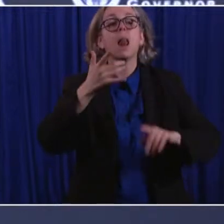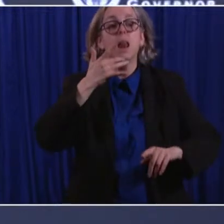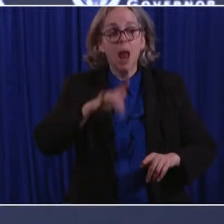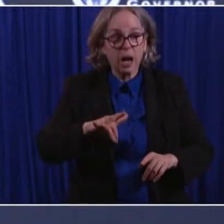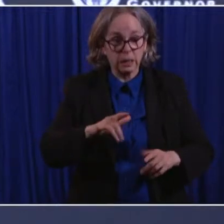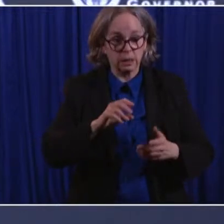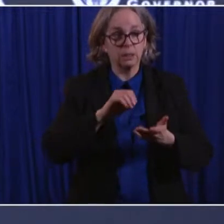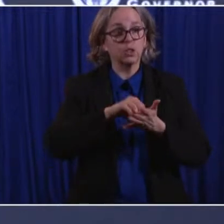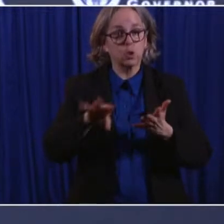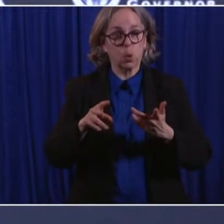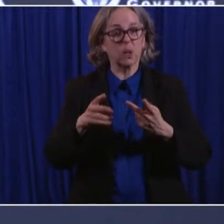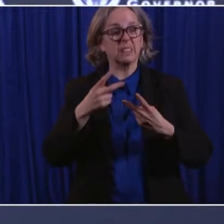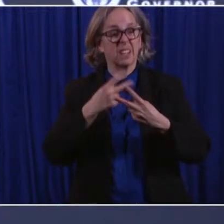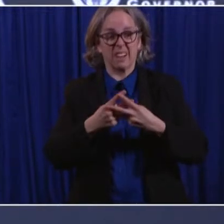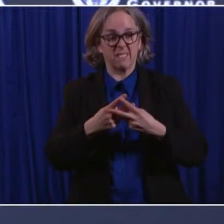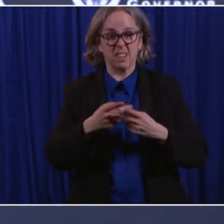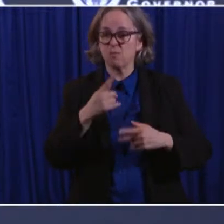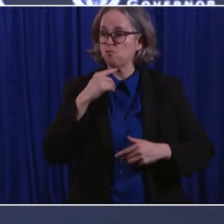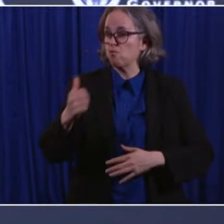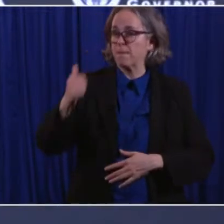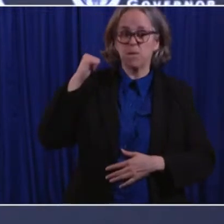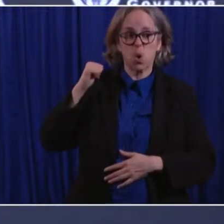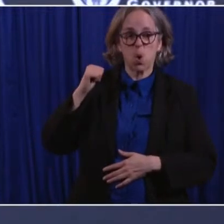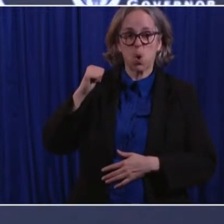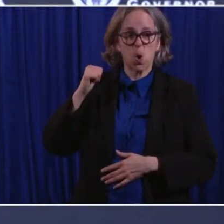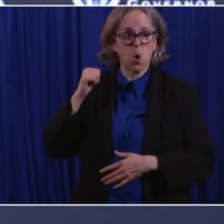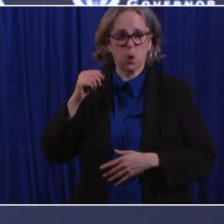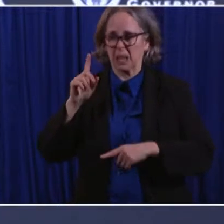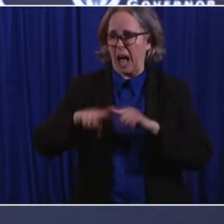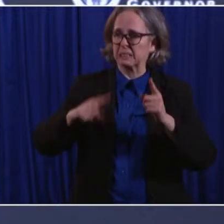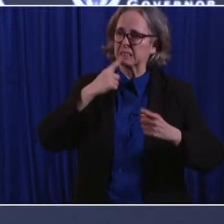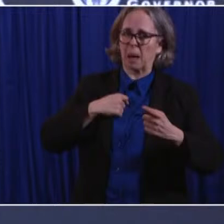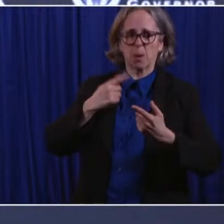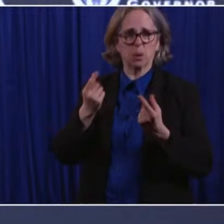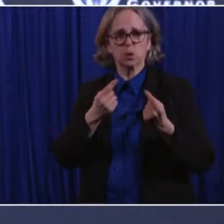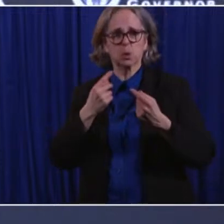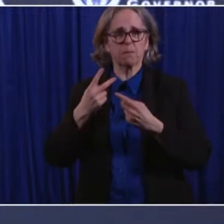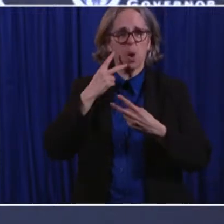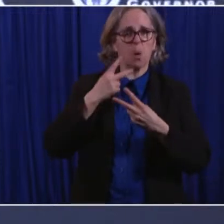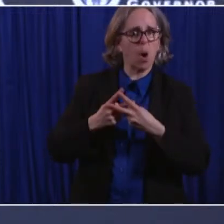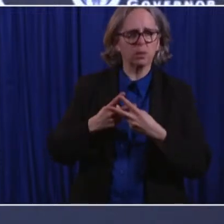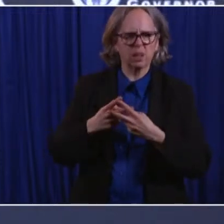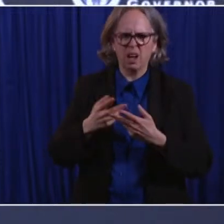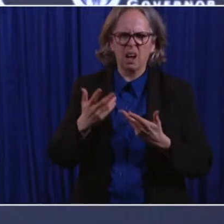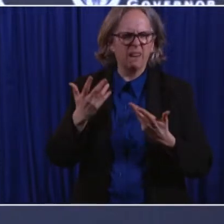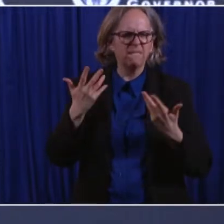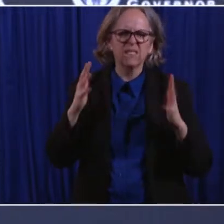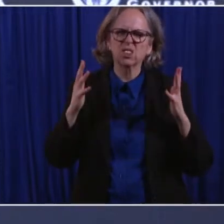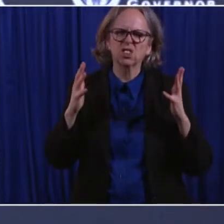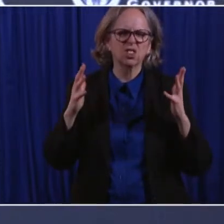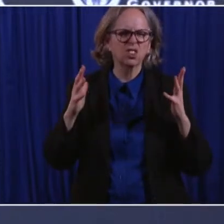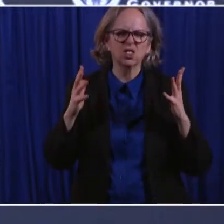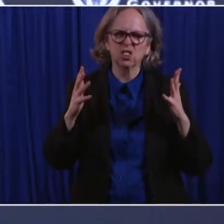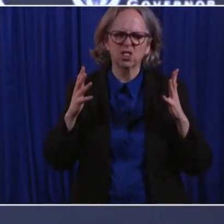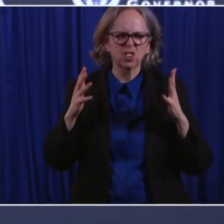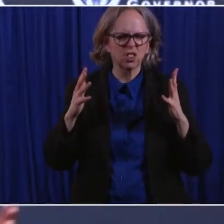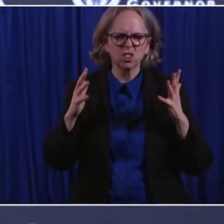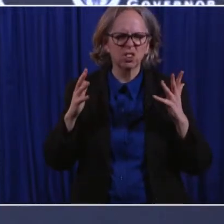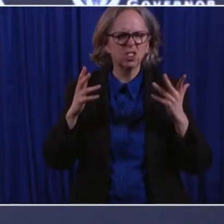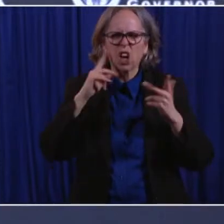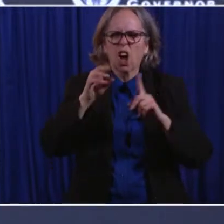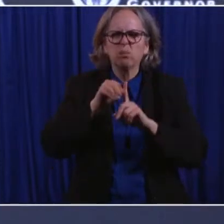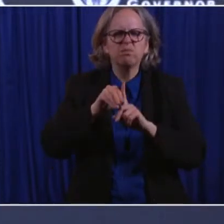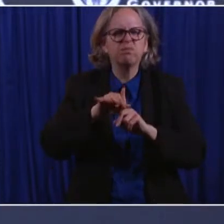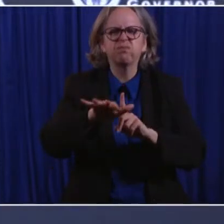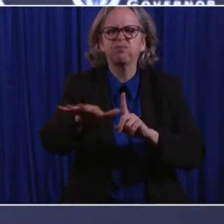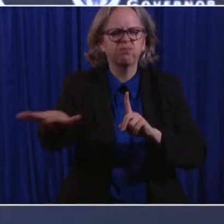hey, you don't have any authority, we're not going to quarantine, they could have, and if they'd turned out they had it, they could have spread that throughout